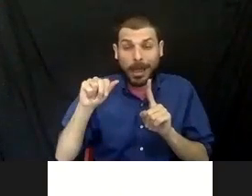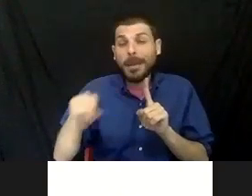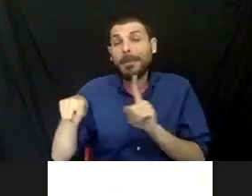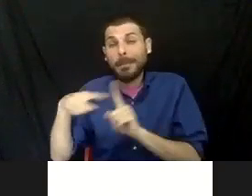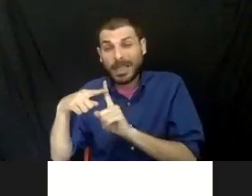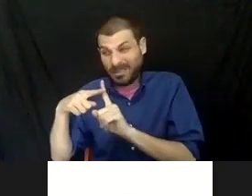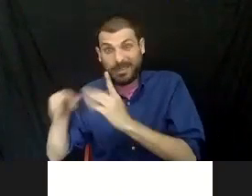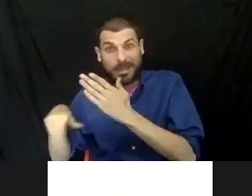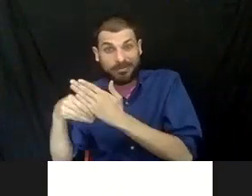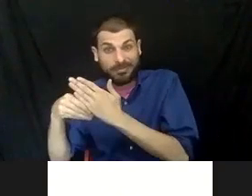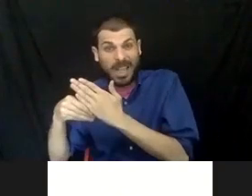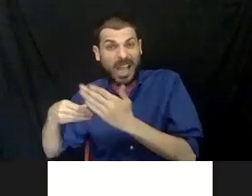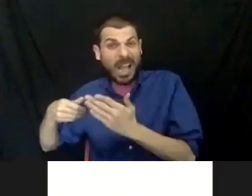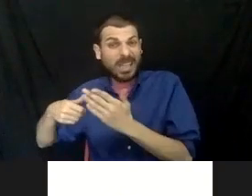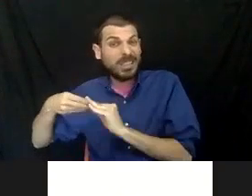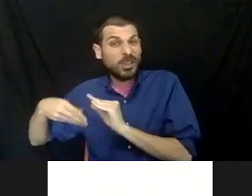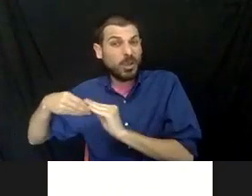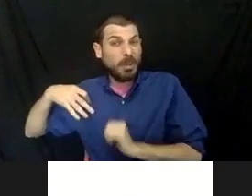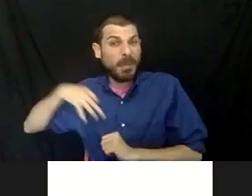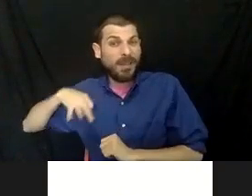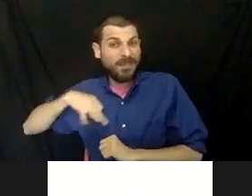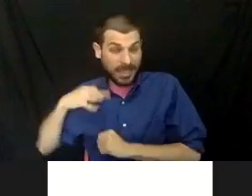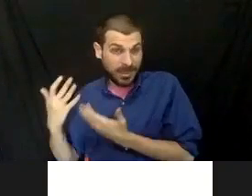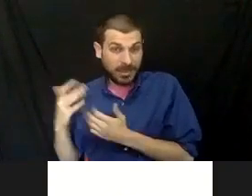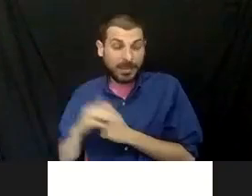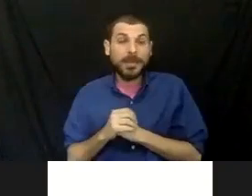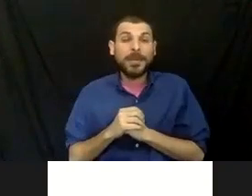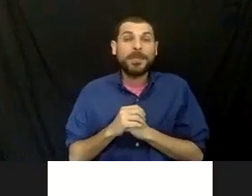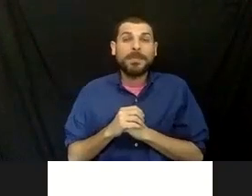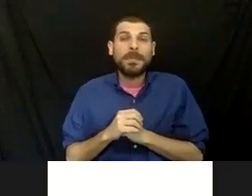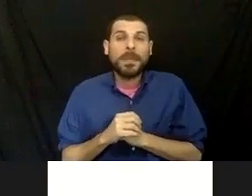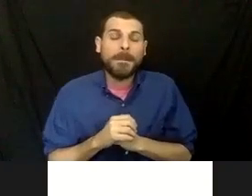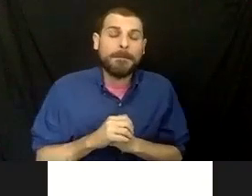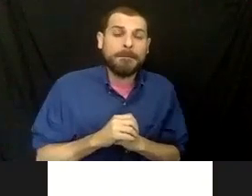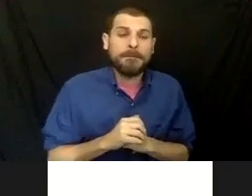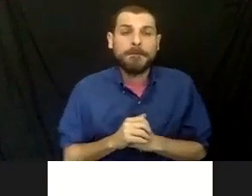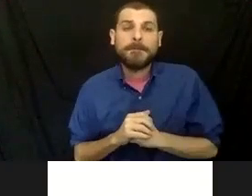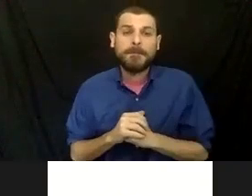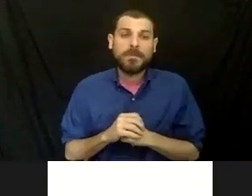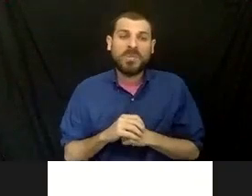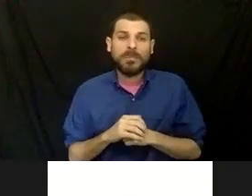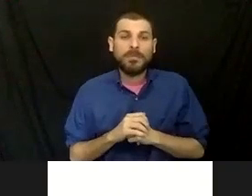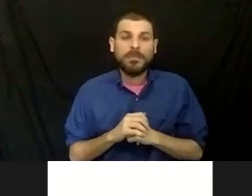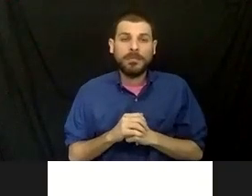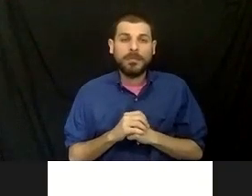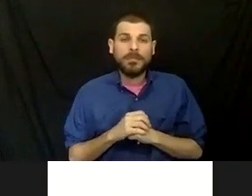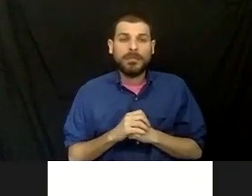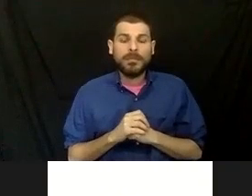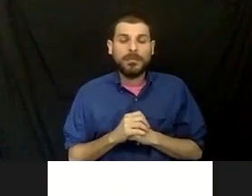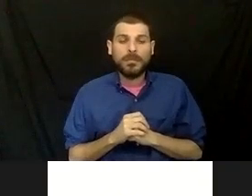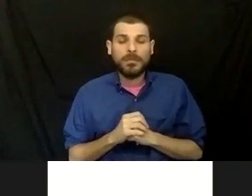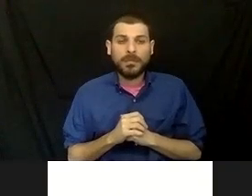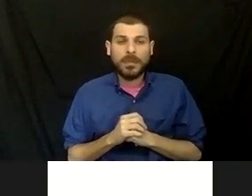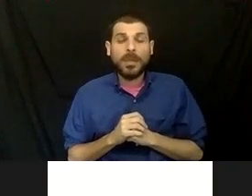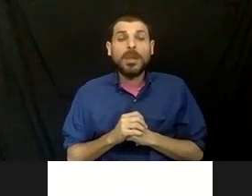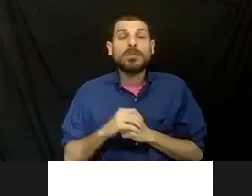This additional benefit, the federal pandemic unemployment compensation, the $600, it